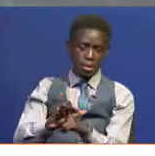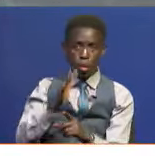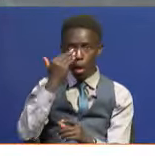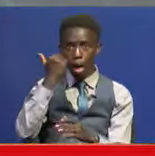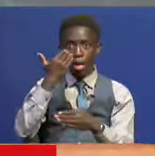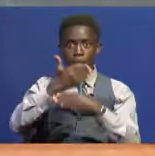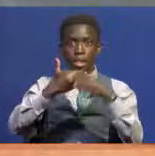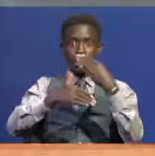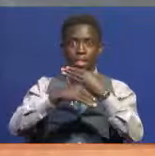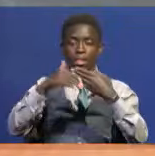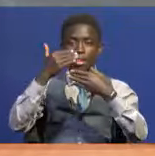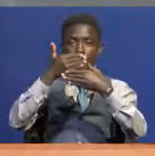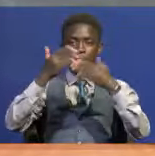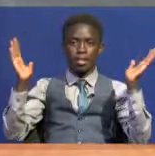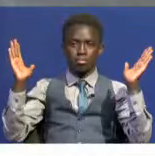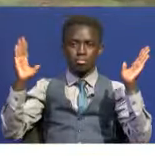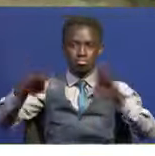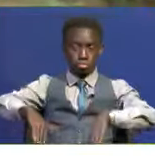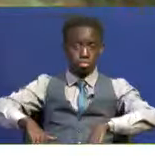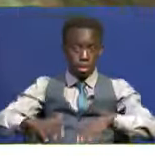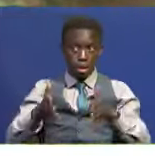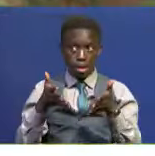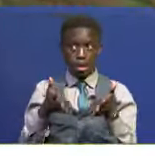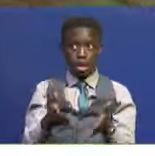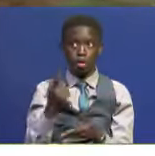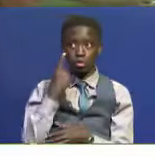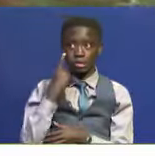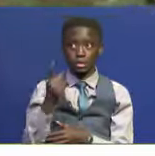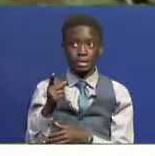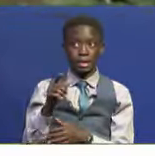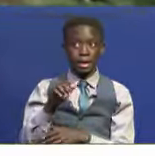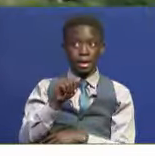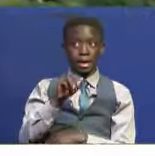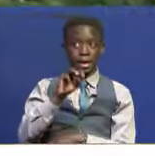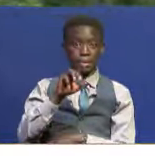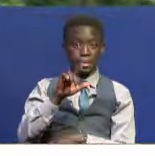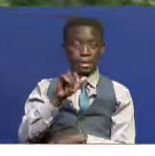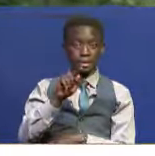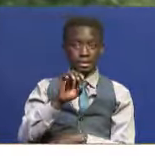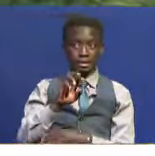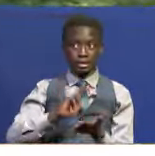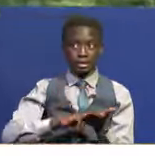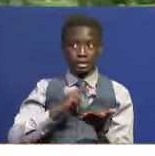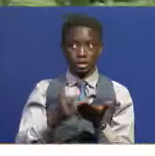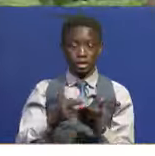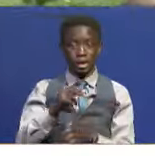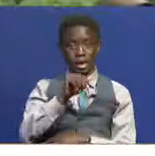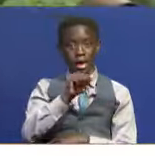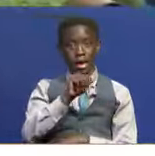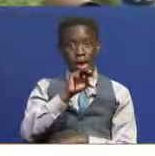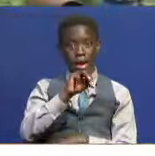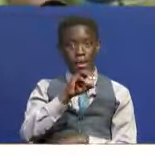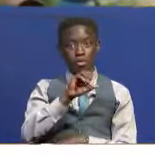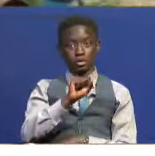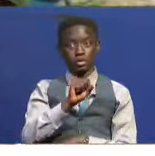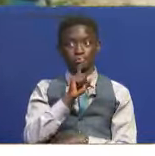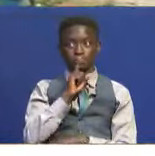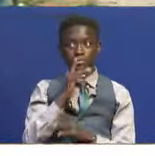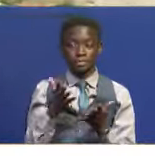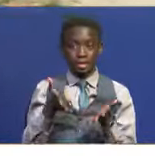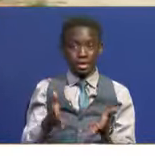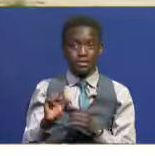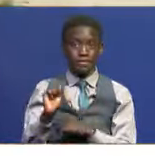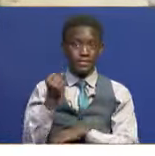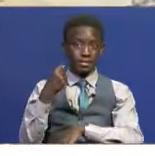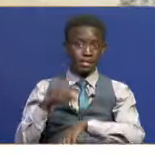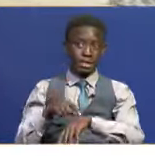wall. According to the director of Armlight Resources, Amos Barasa Mabonga, this was the fifth attack on his